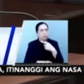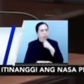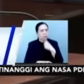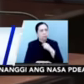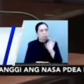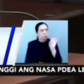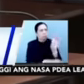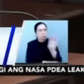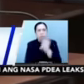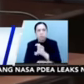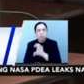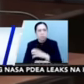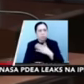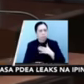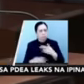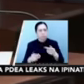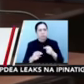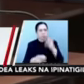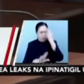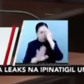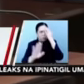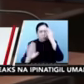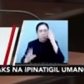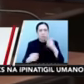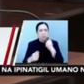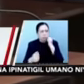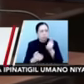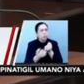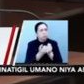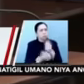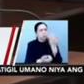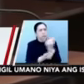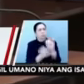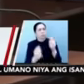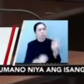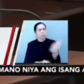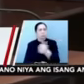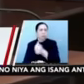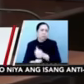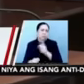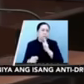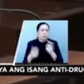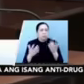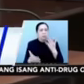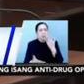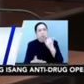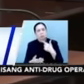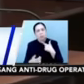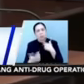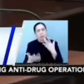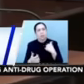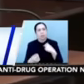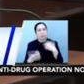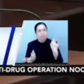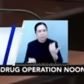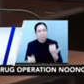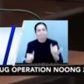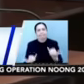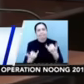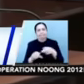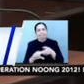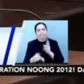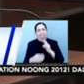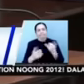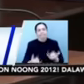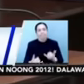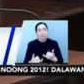You know that. I've always supported your independence, which is probably why I face my demise today. I failed